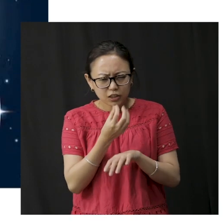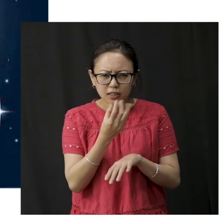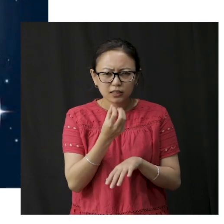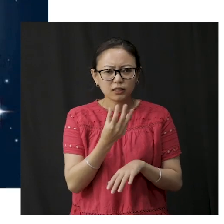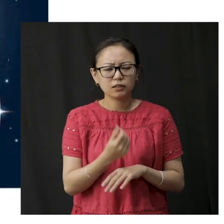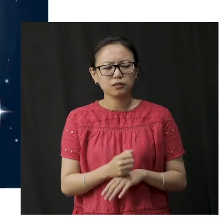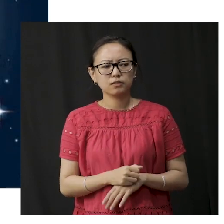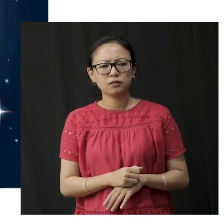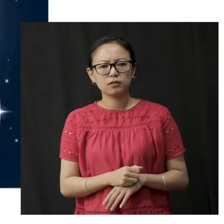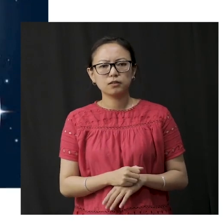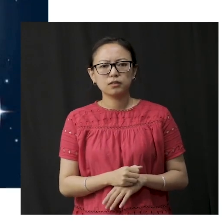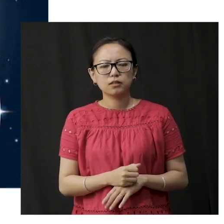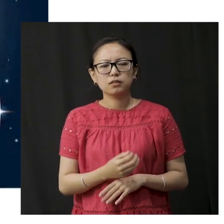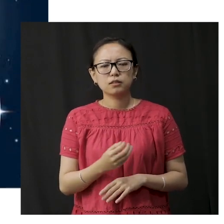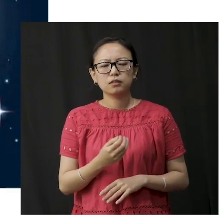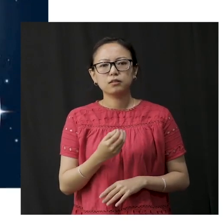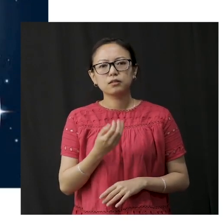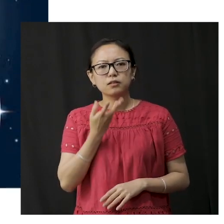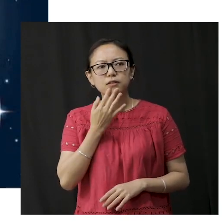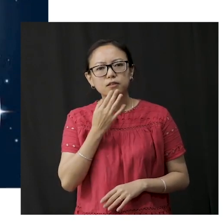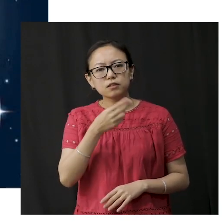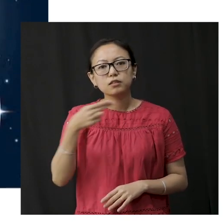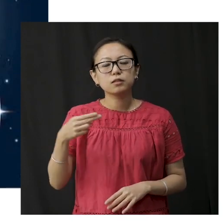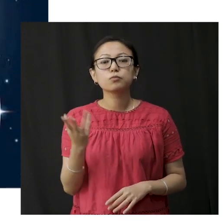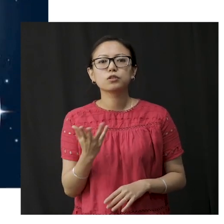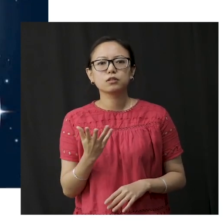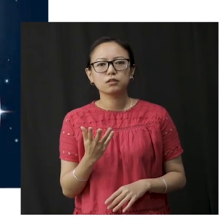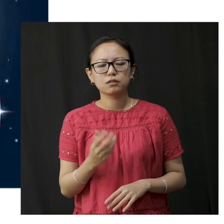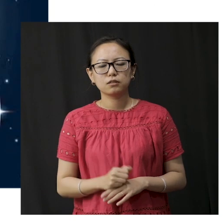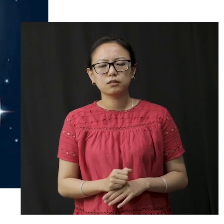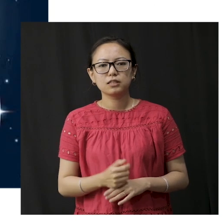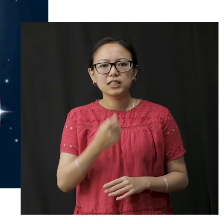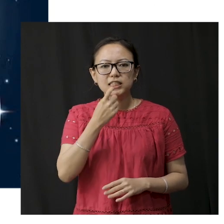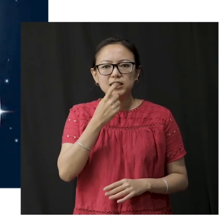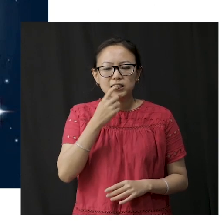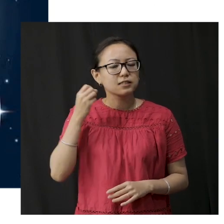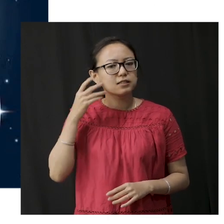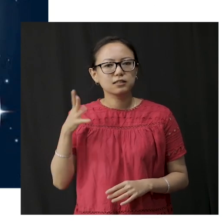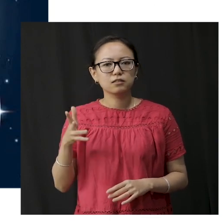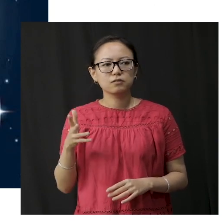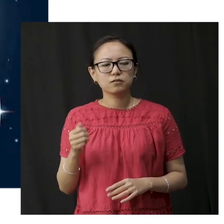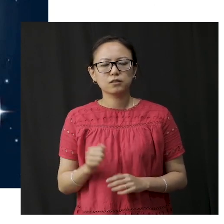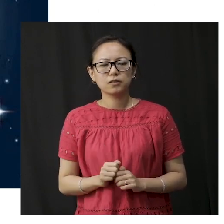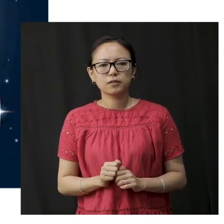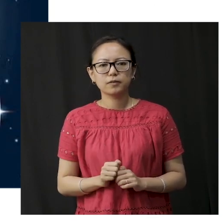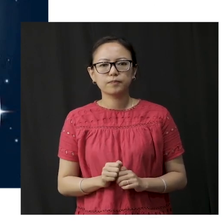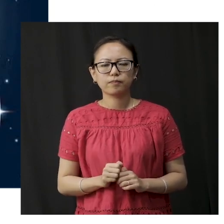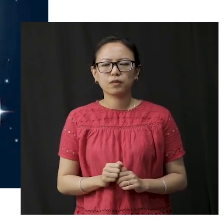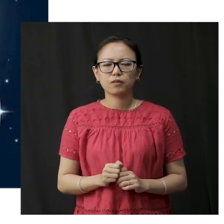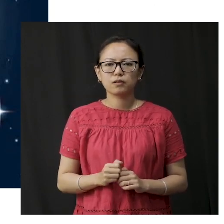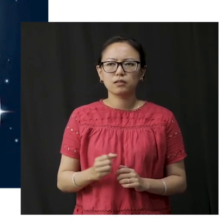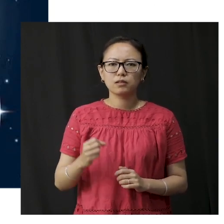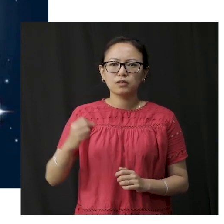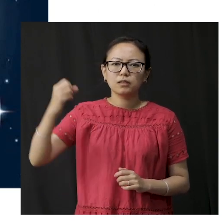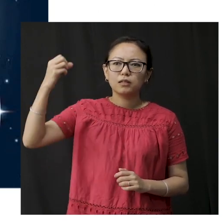is called silver. And the light from the moon makes the moon appears